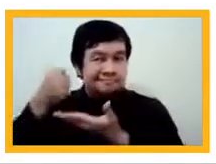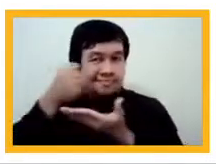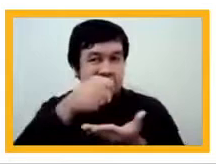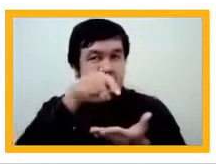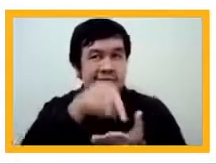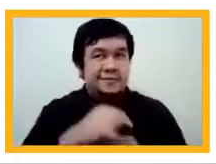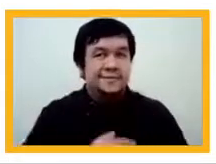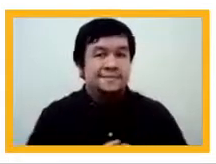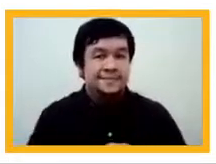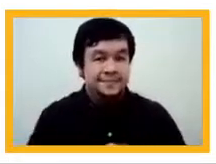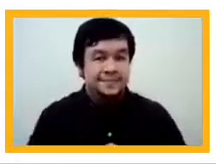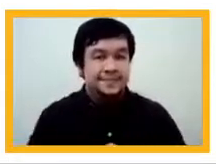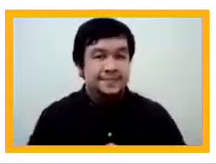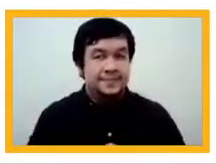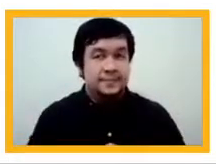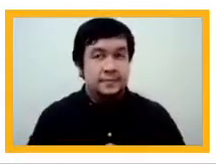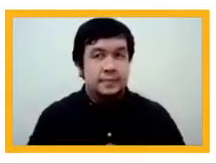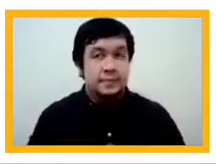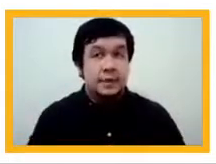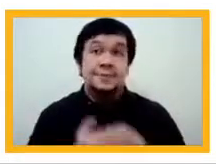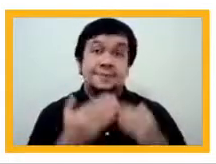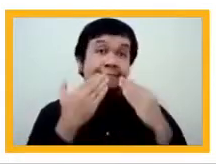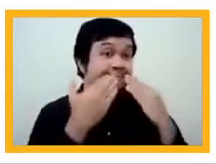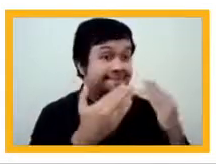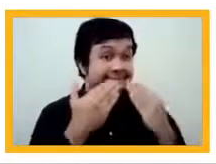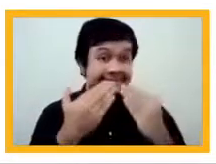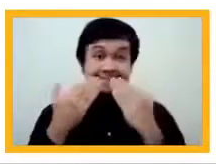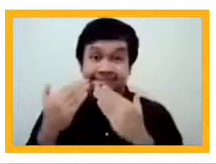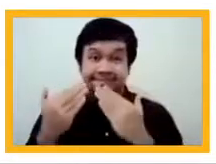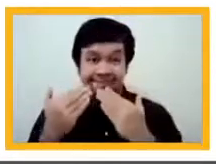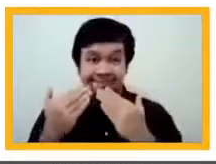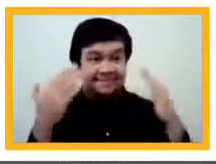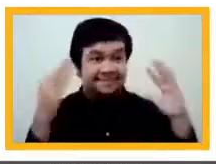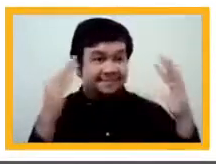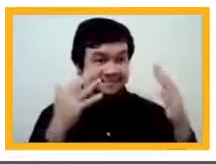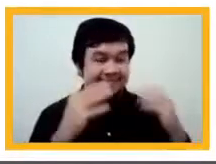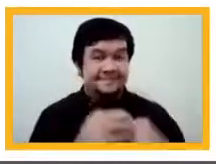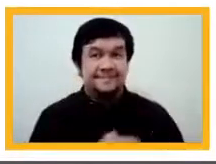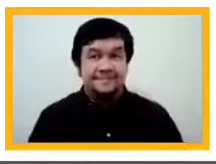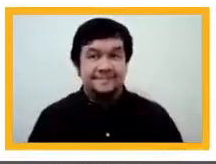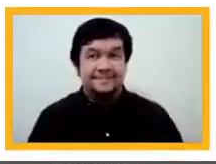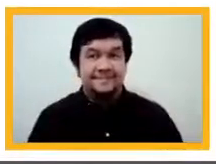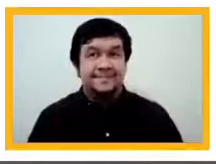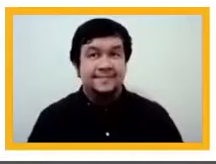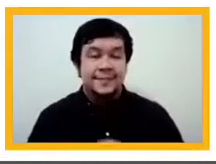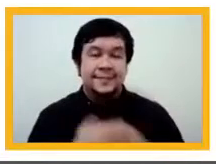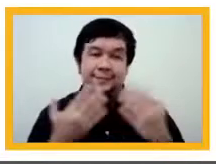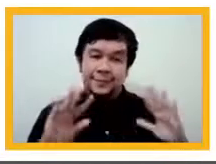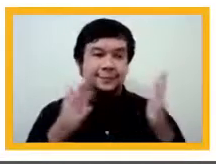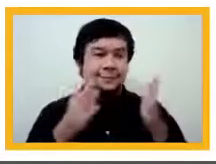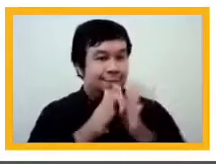Thank you so much. And thank you, Mika. It was very comprehensive. Yeah. So, and for that,